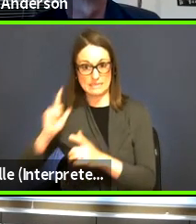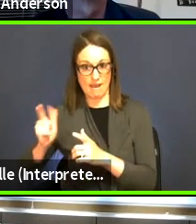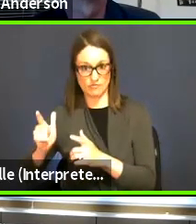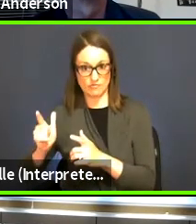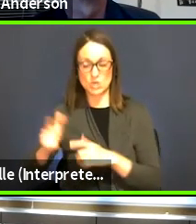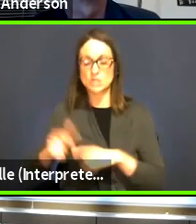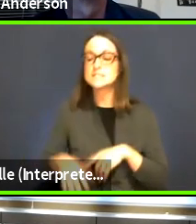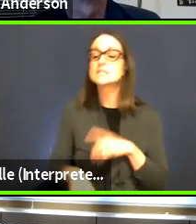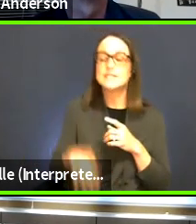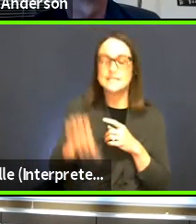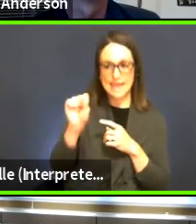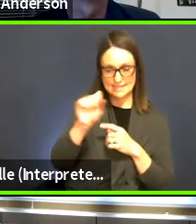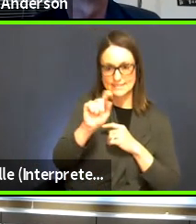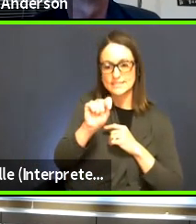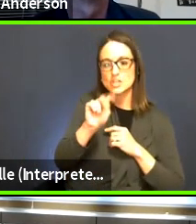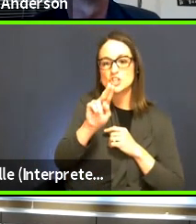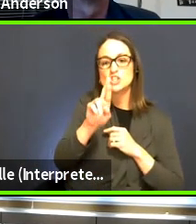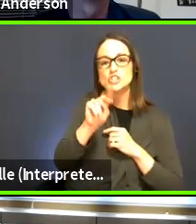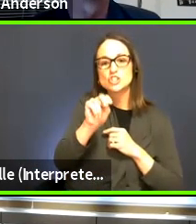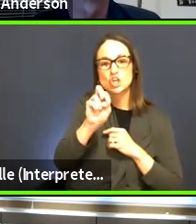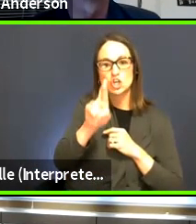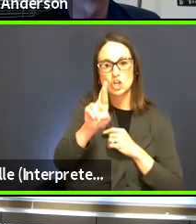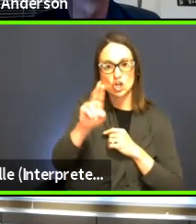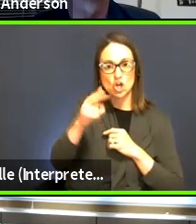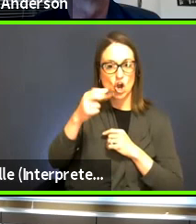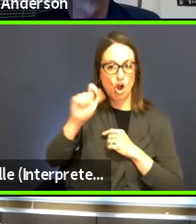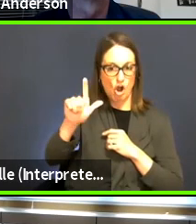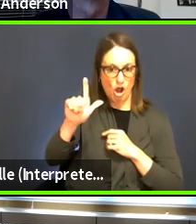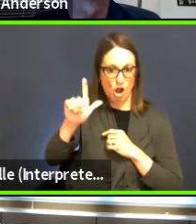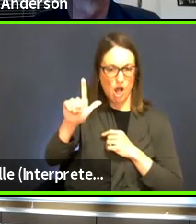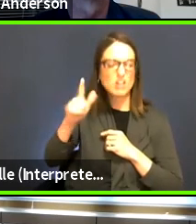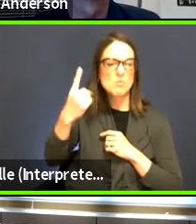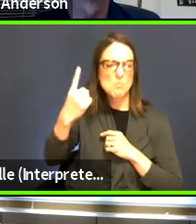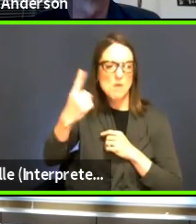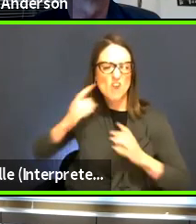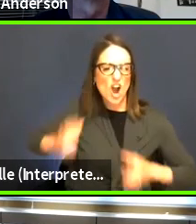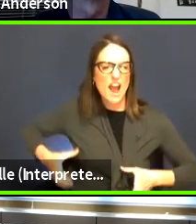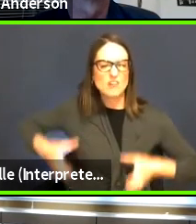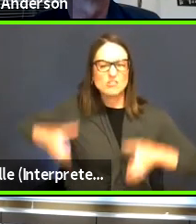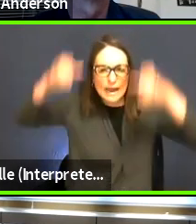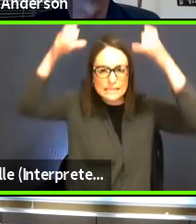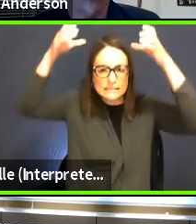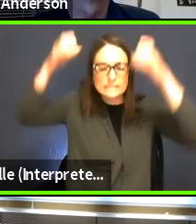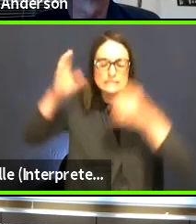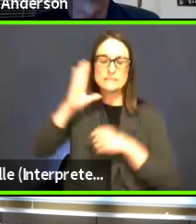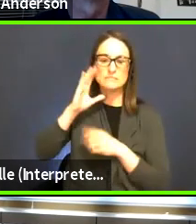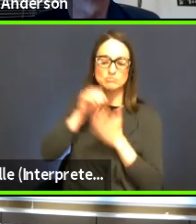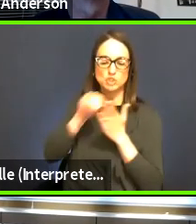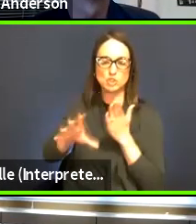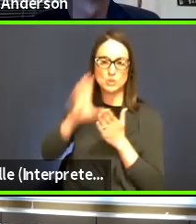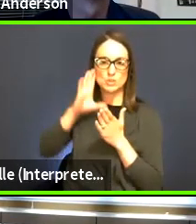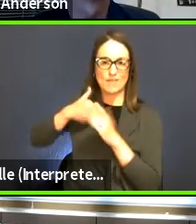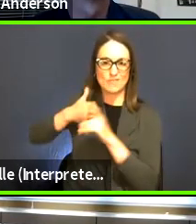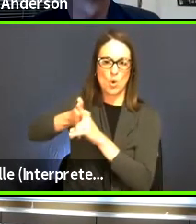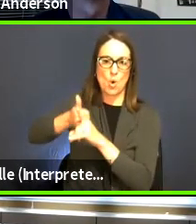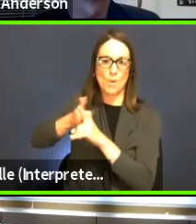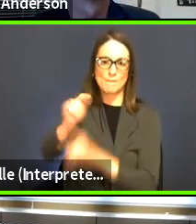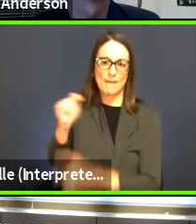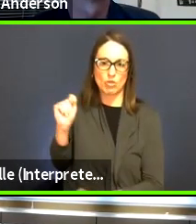at Turner Hall, one of our high rises that would allow a student to have their own bathroom and in their room. And